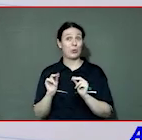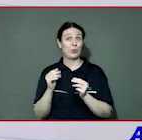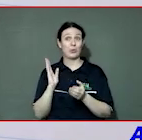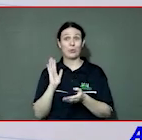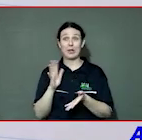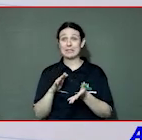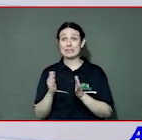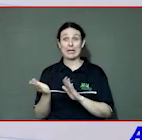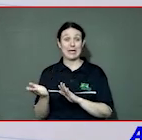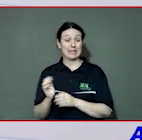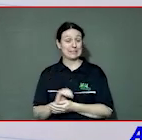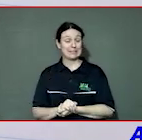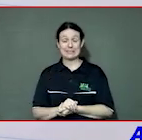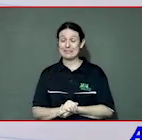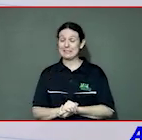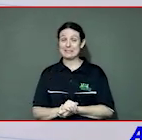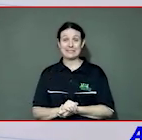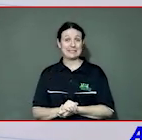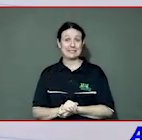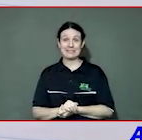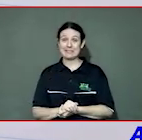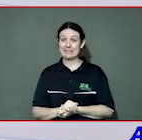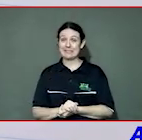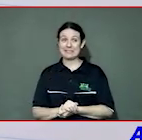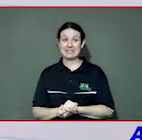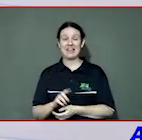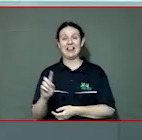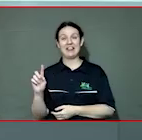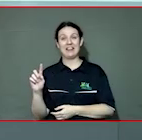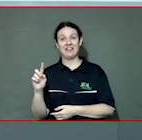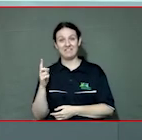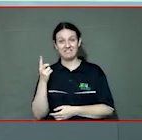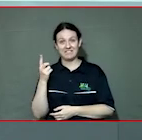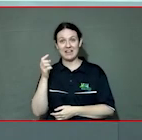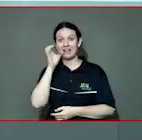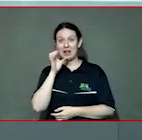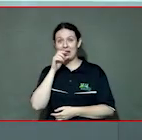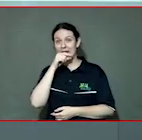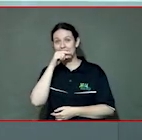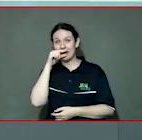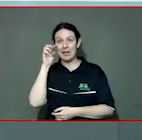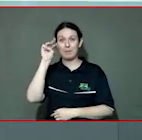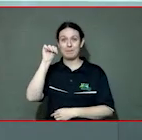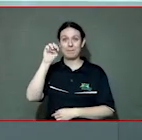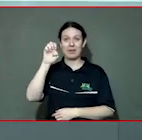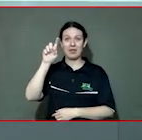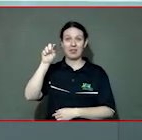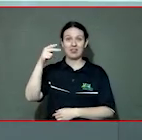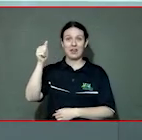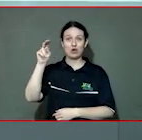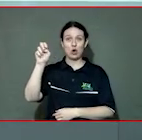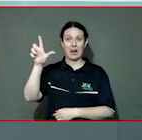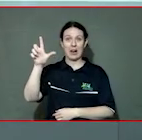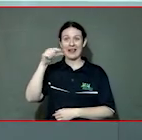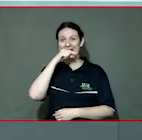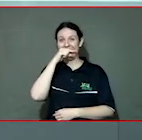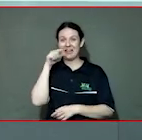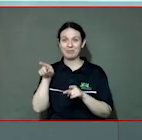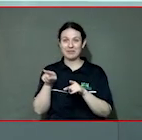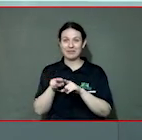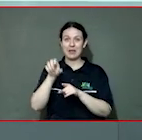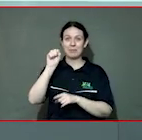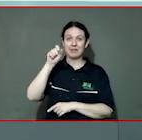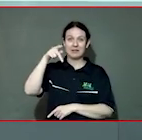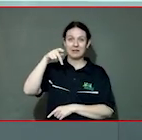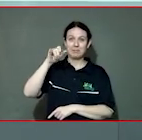That's not good because the first alcohol is methanol that you call spirits.